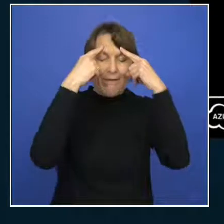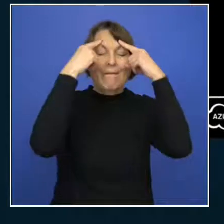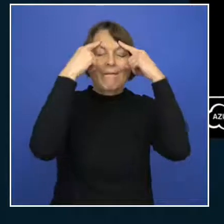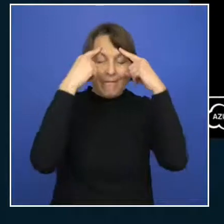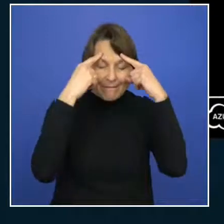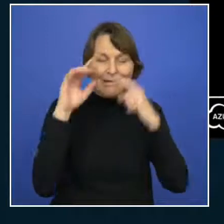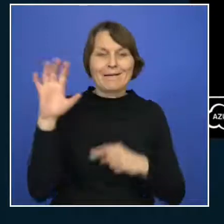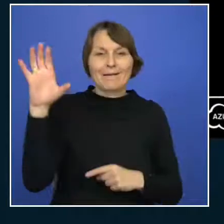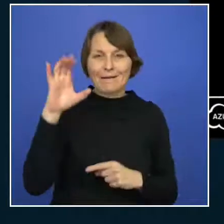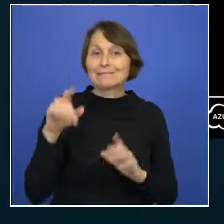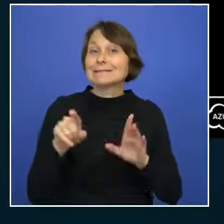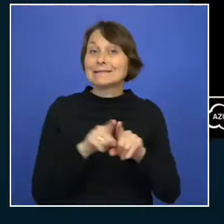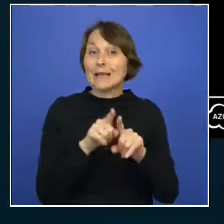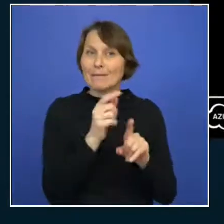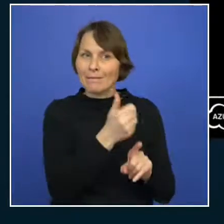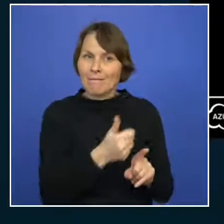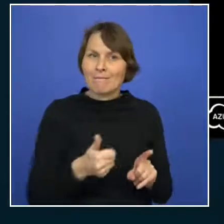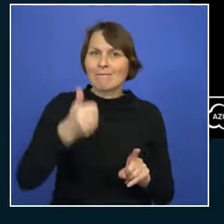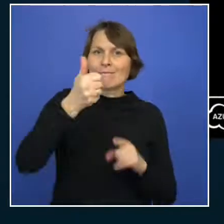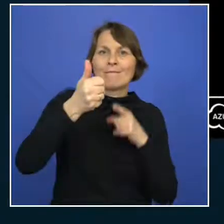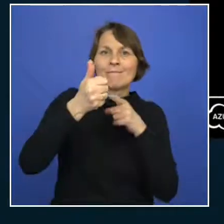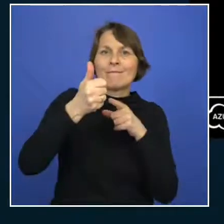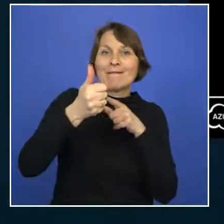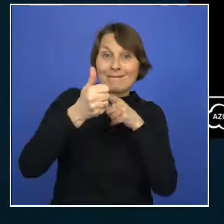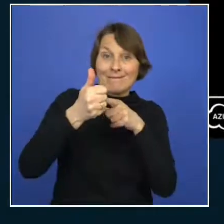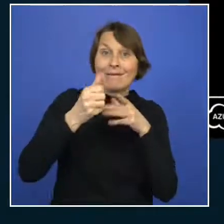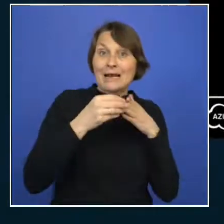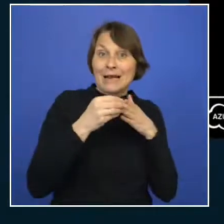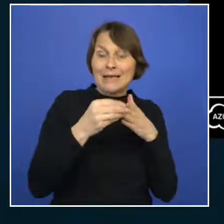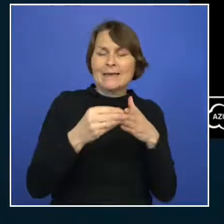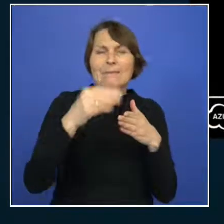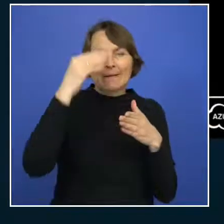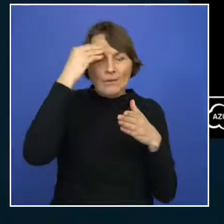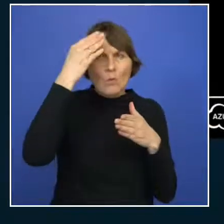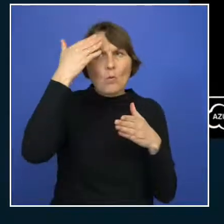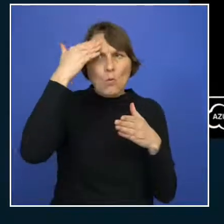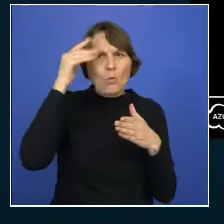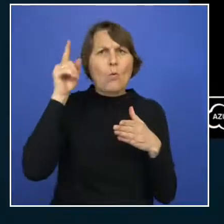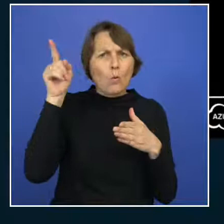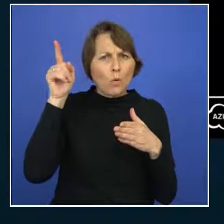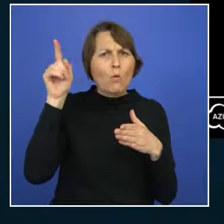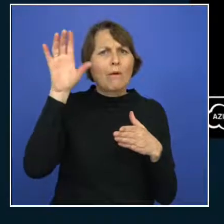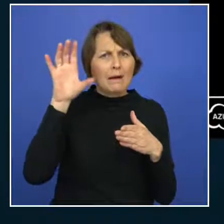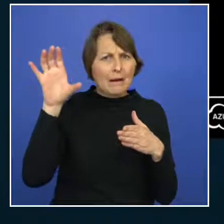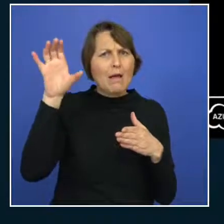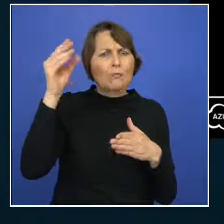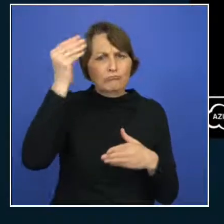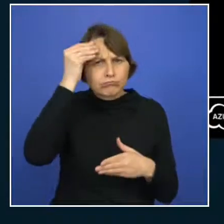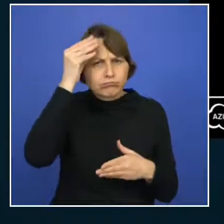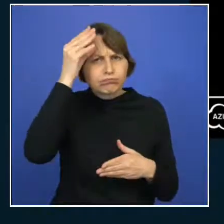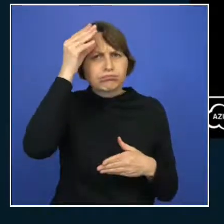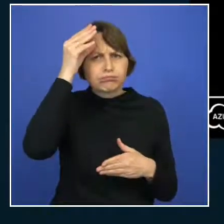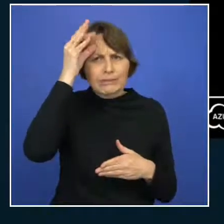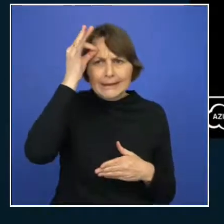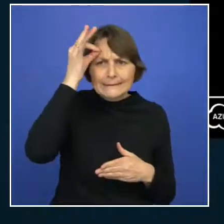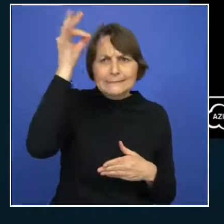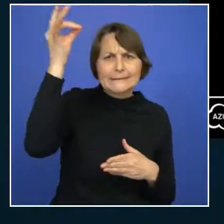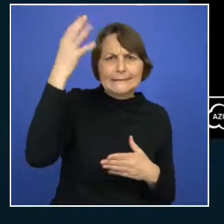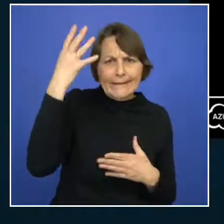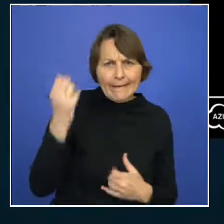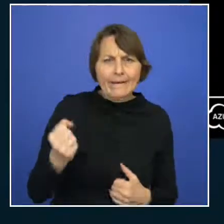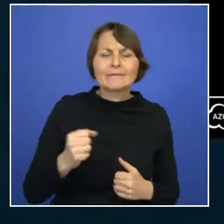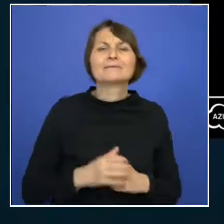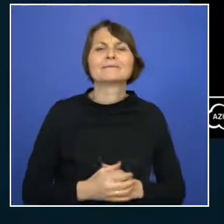our organization. So it is very important that we have the cloud knowledge and expertise upon